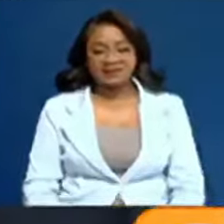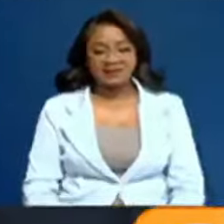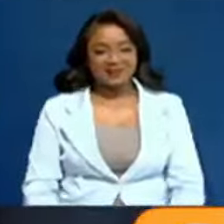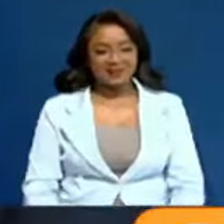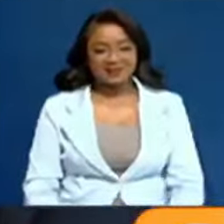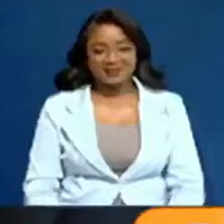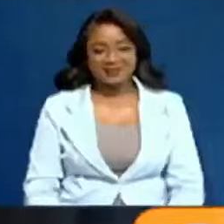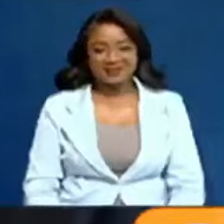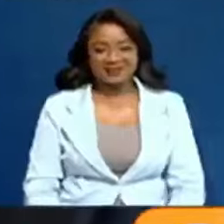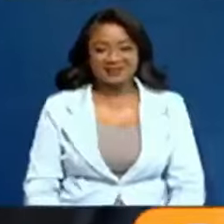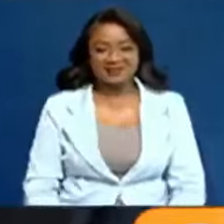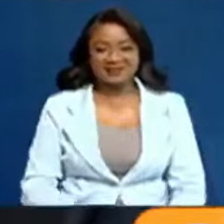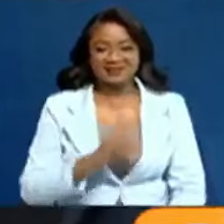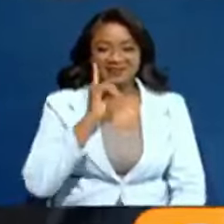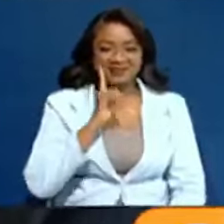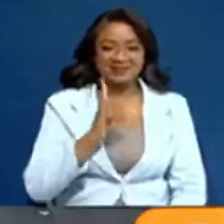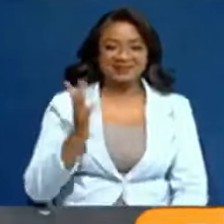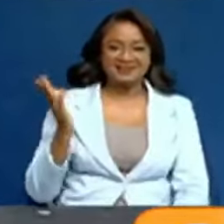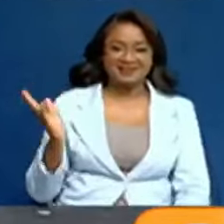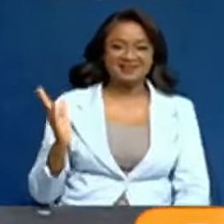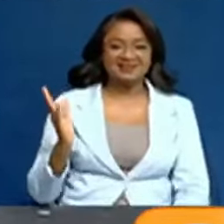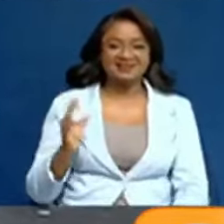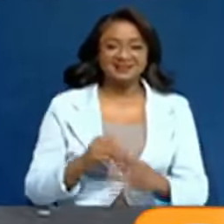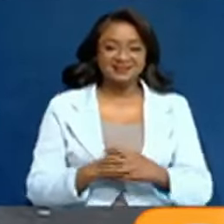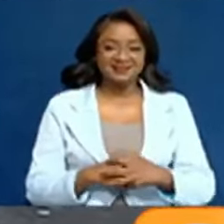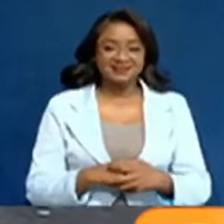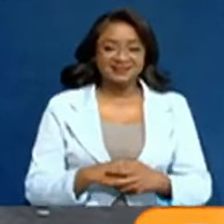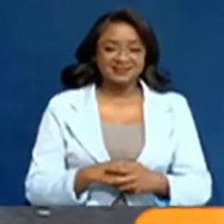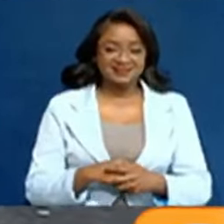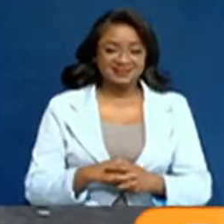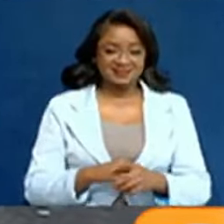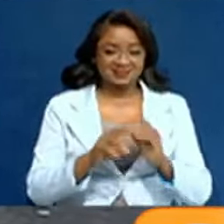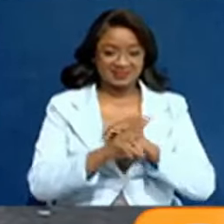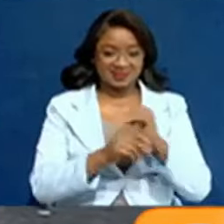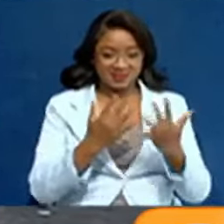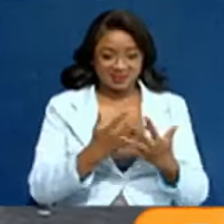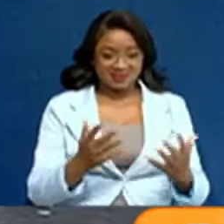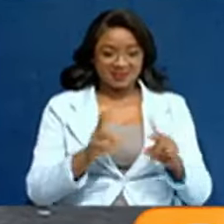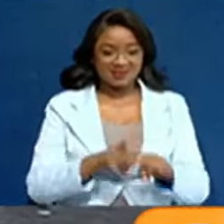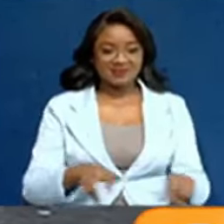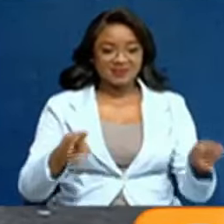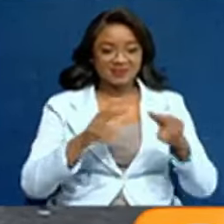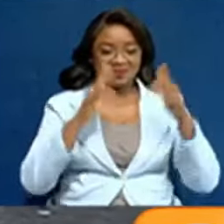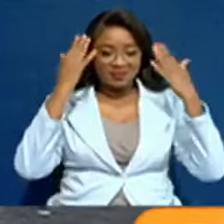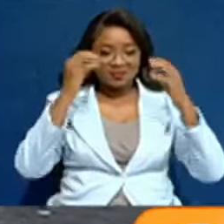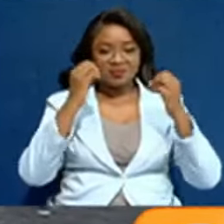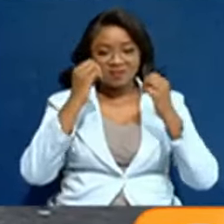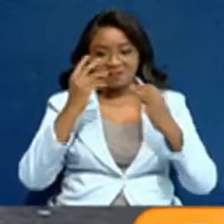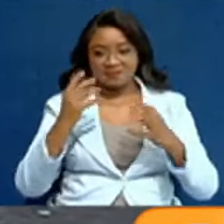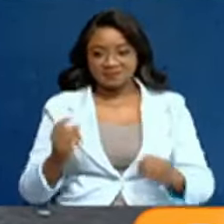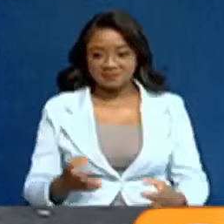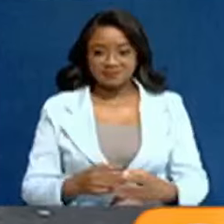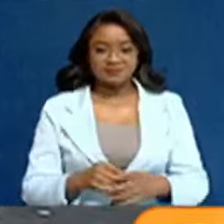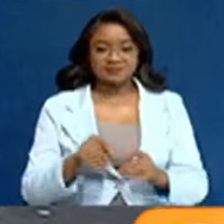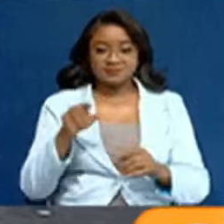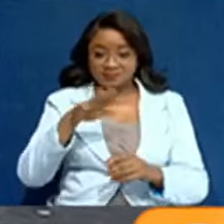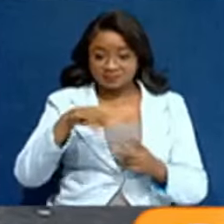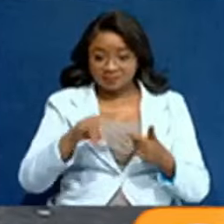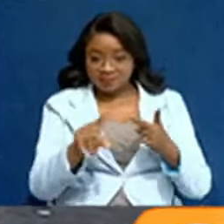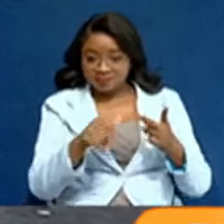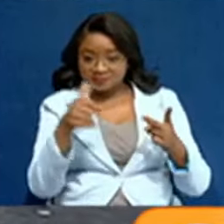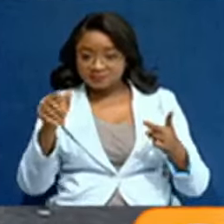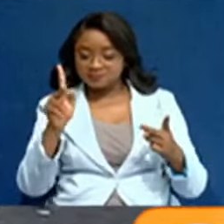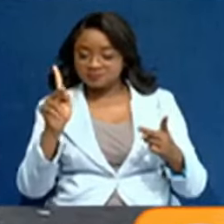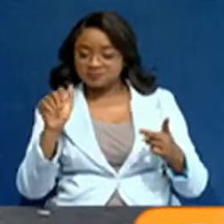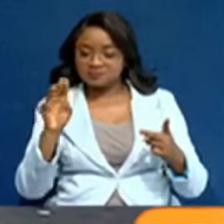Mwinki and Kamulu, where the gang, using the same modus operandi, stole goods of unknown value in godowns. In the Kamulu robbery,